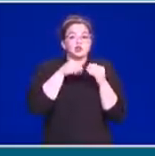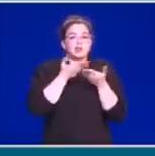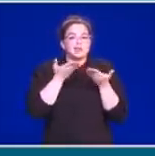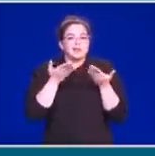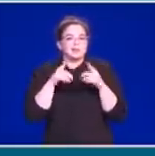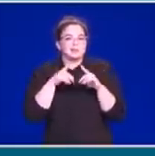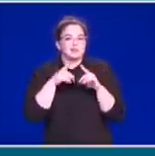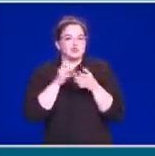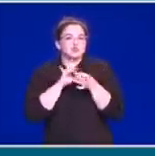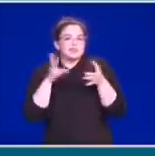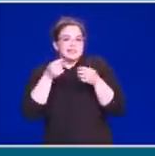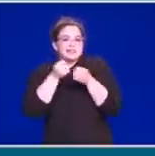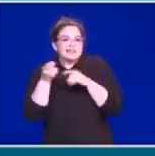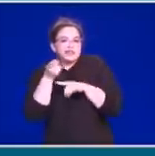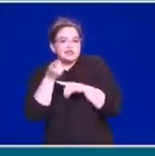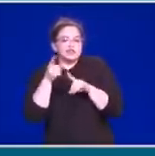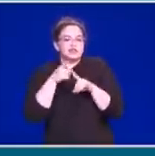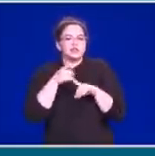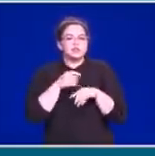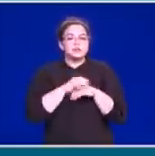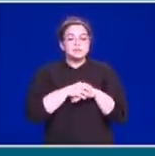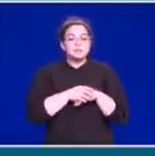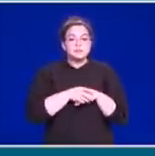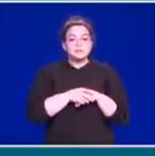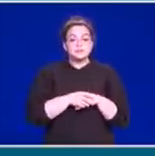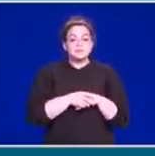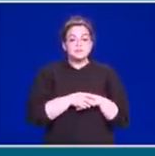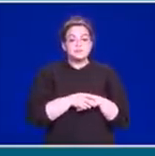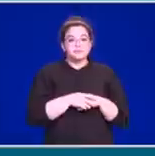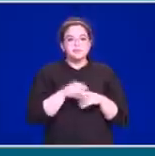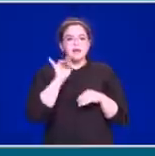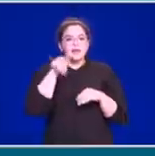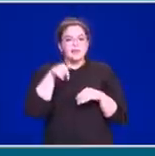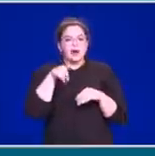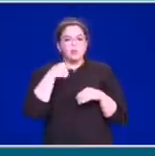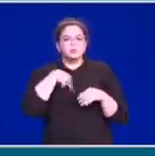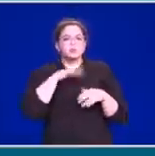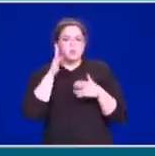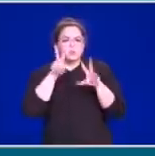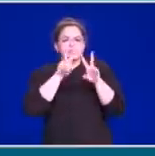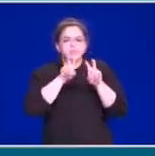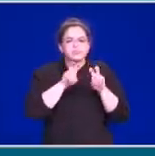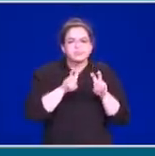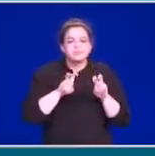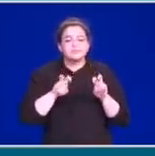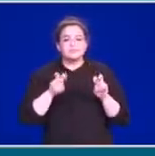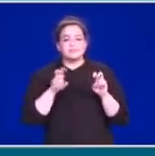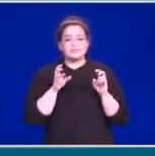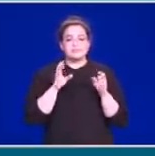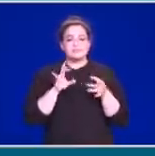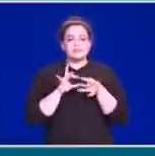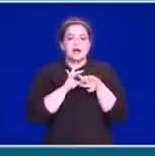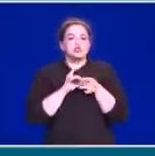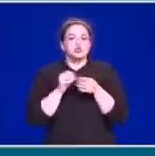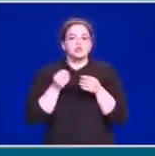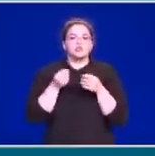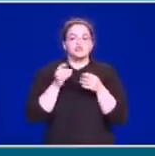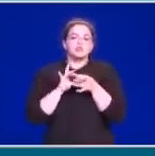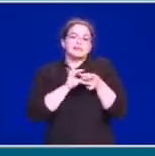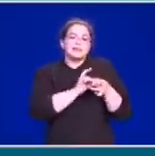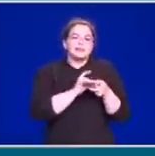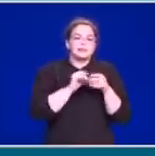from the detailed demographic and housing characteristics file that will be looking at content on household and